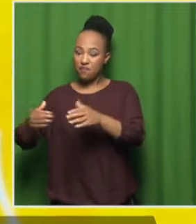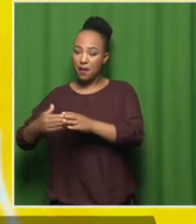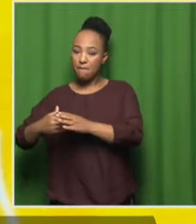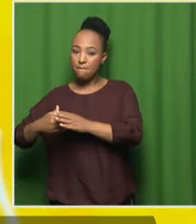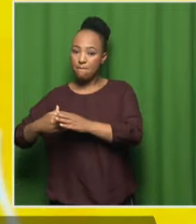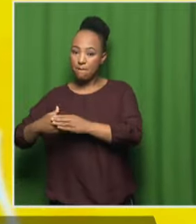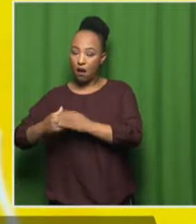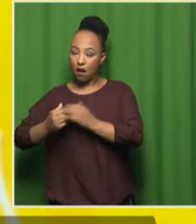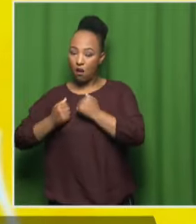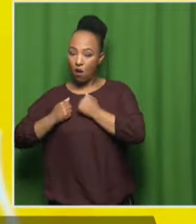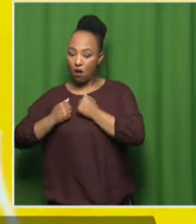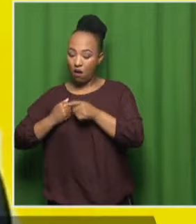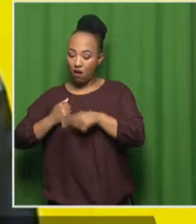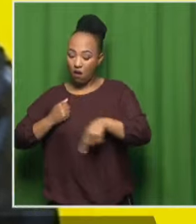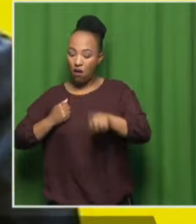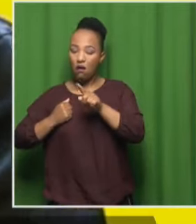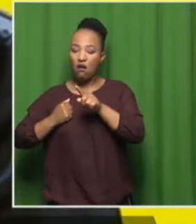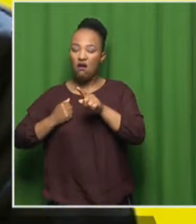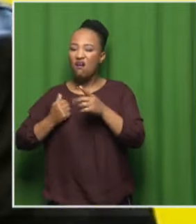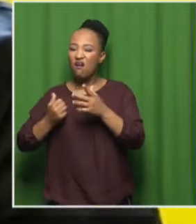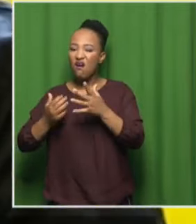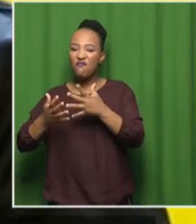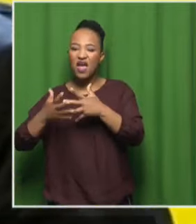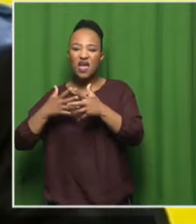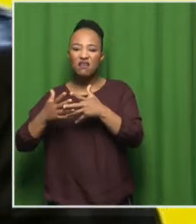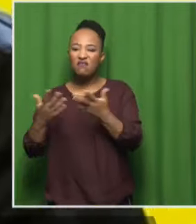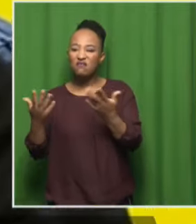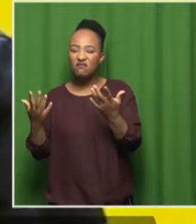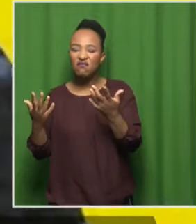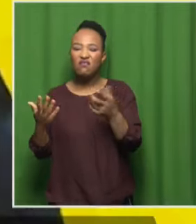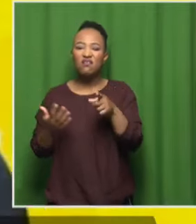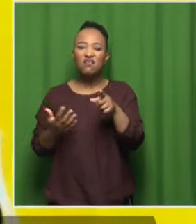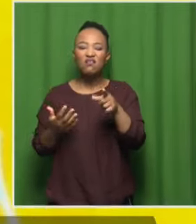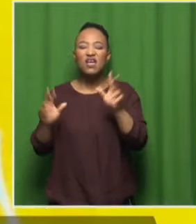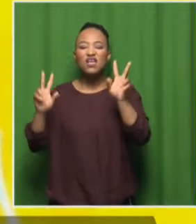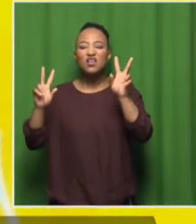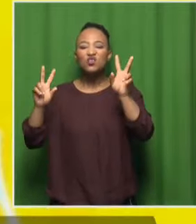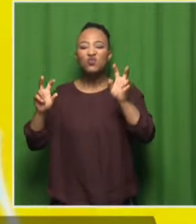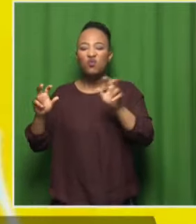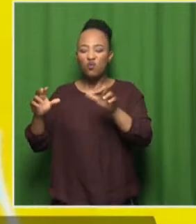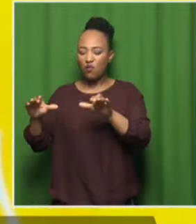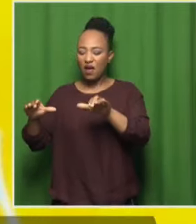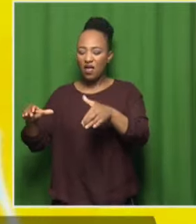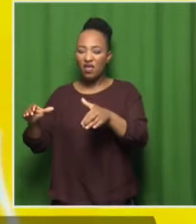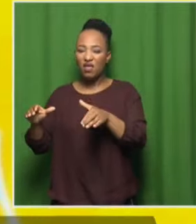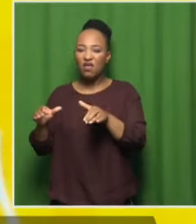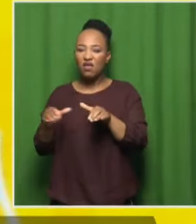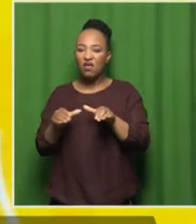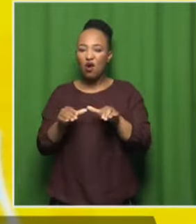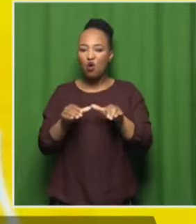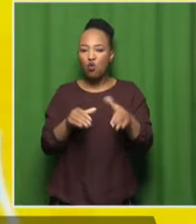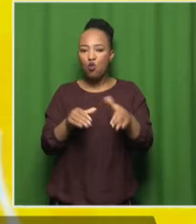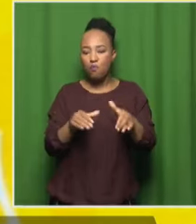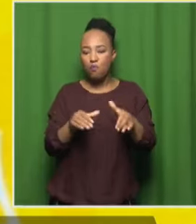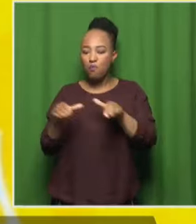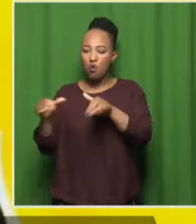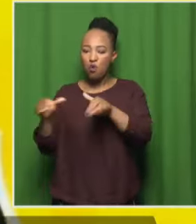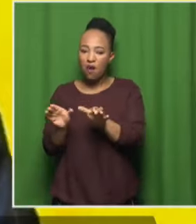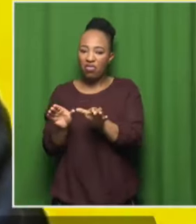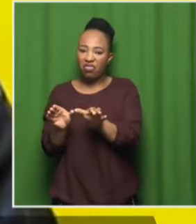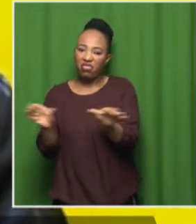our organization of tendencies such as factionalism. It rids